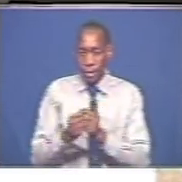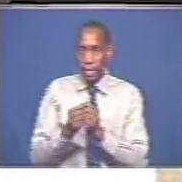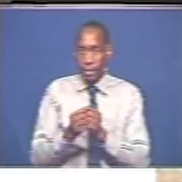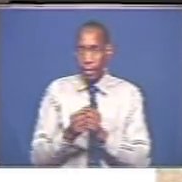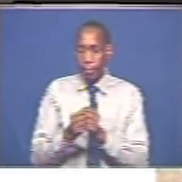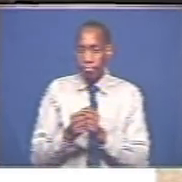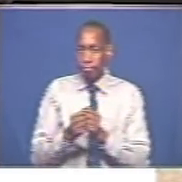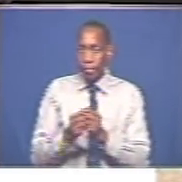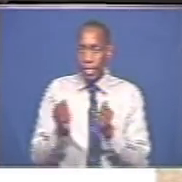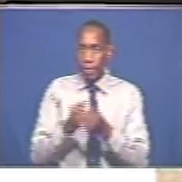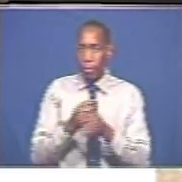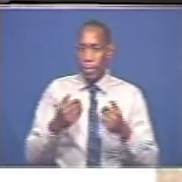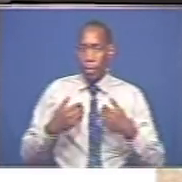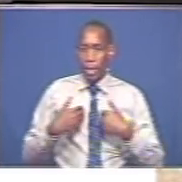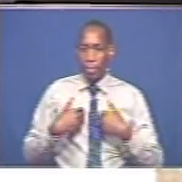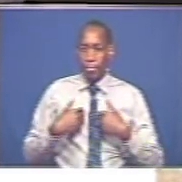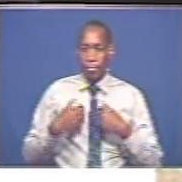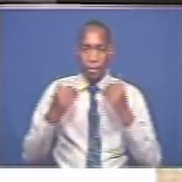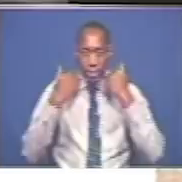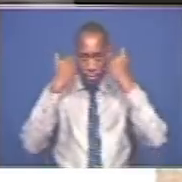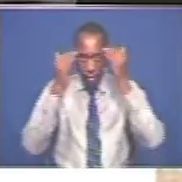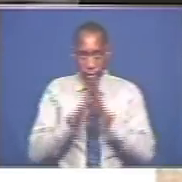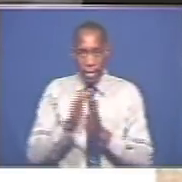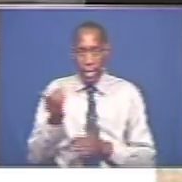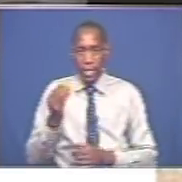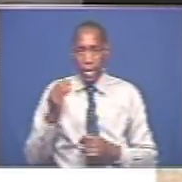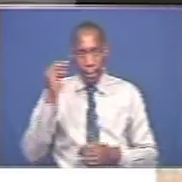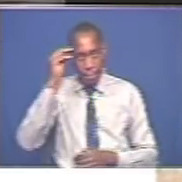depression and other mental issues. Yeah. So even that